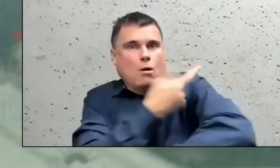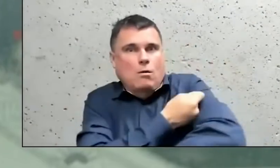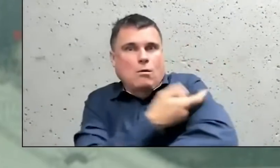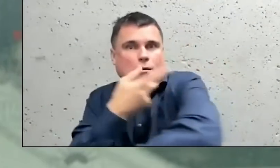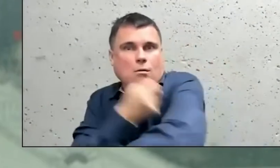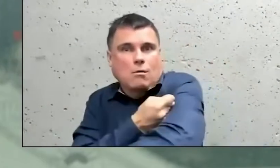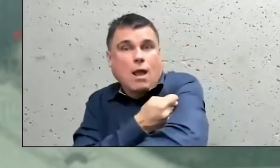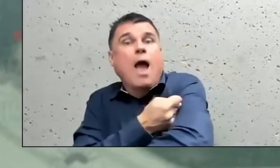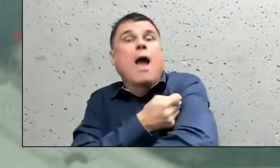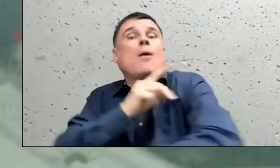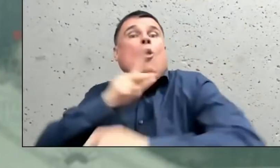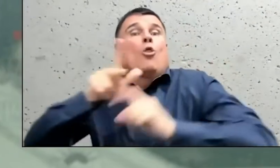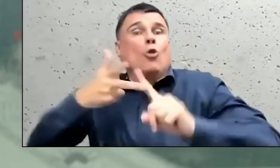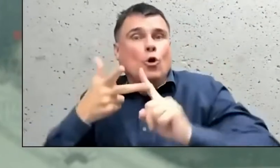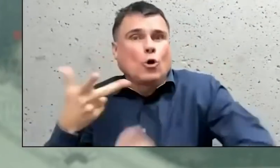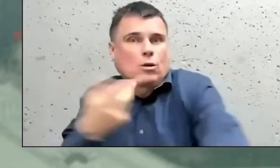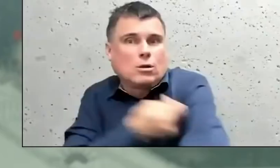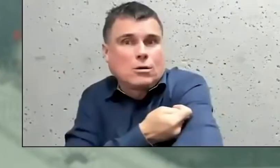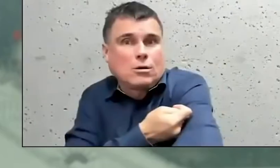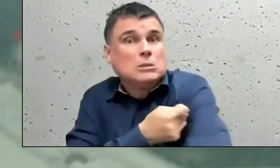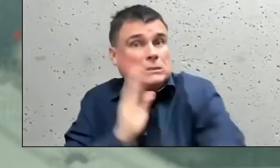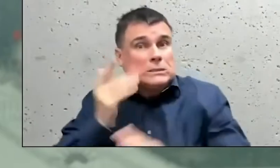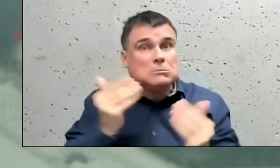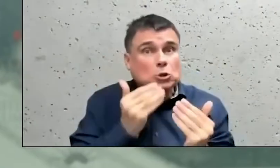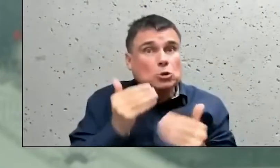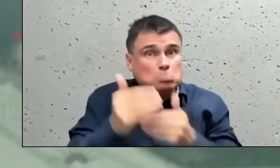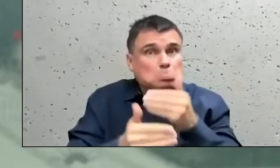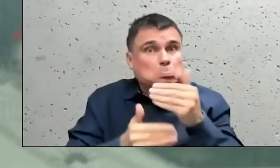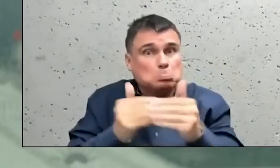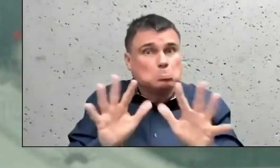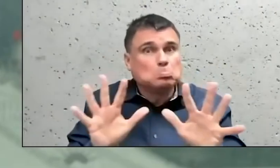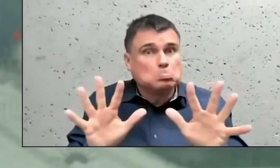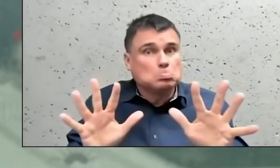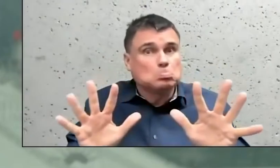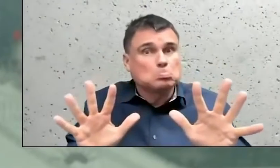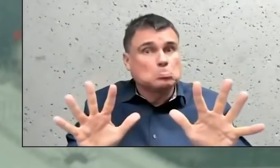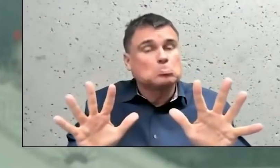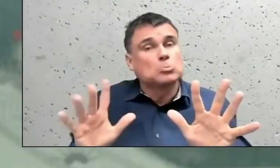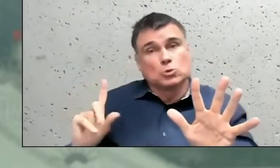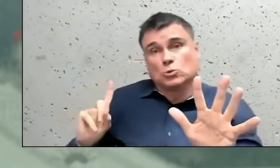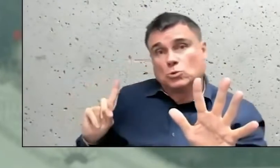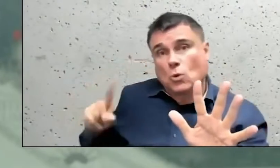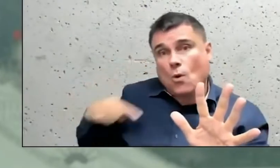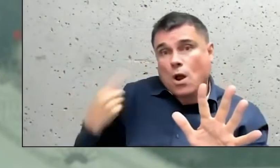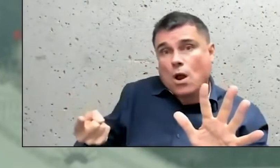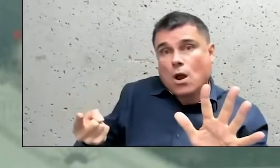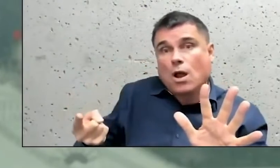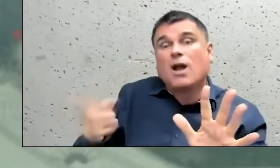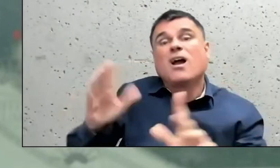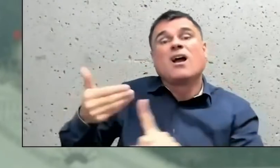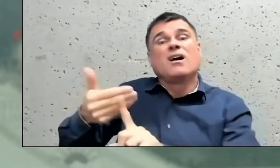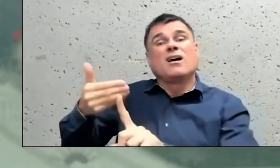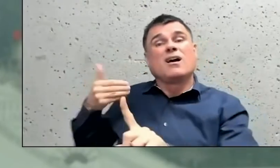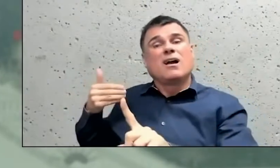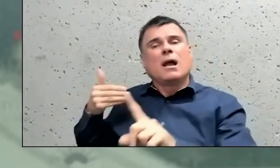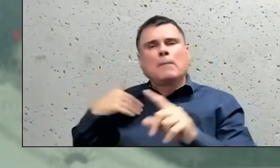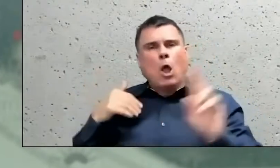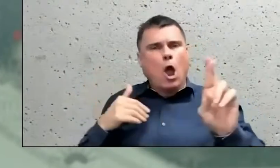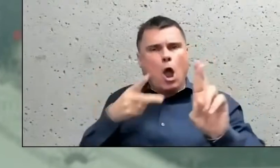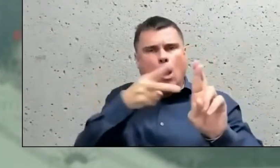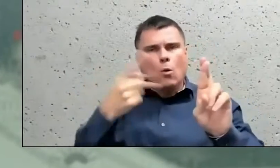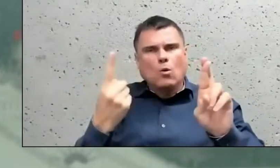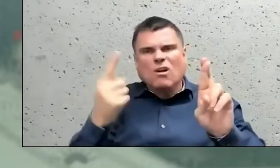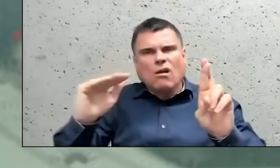been bouncing around just above 1 and sometimes quite a bit above 1 in some areas of the province for some time, but it is also